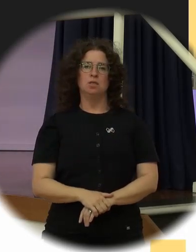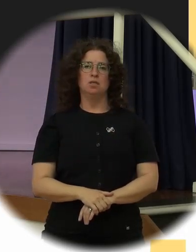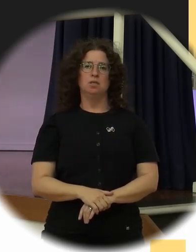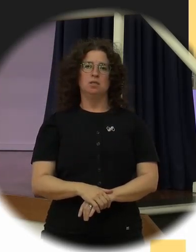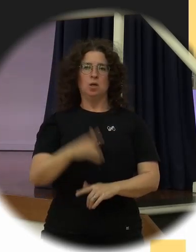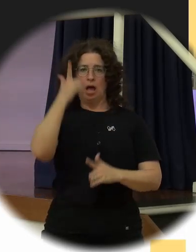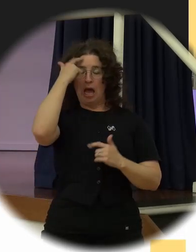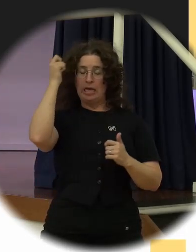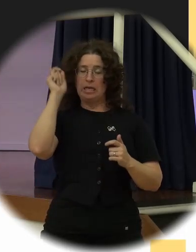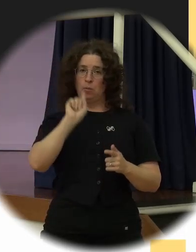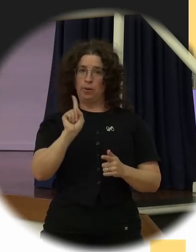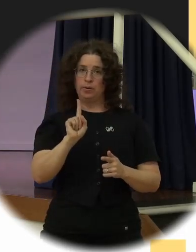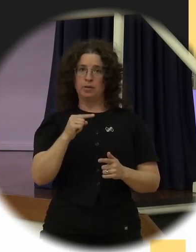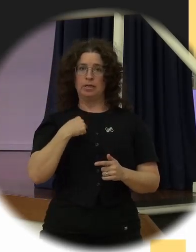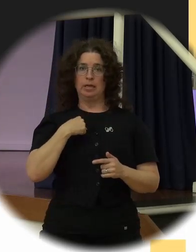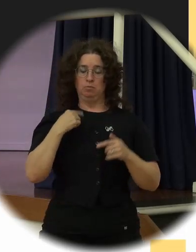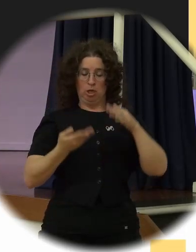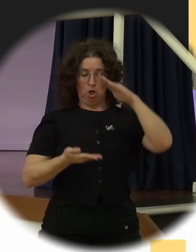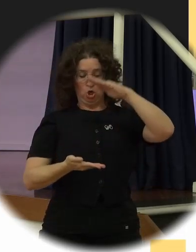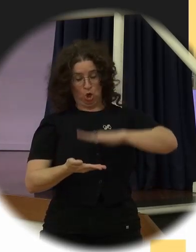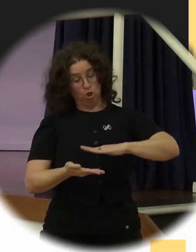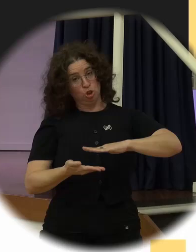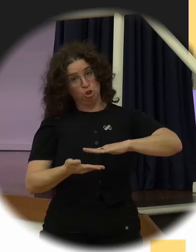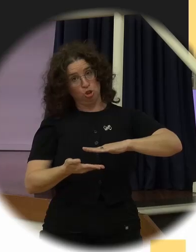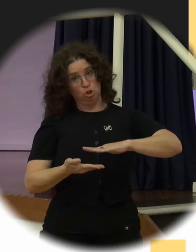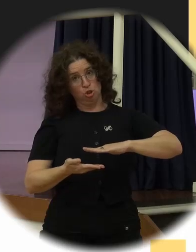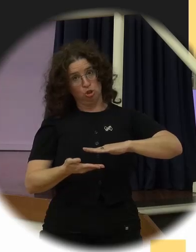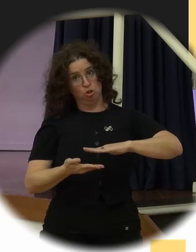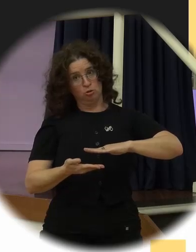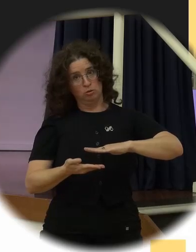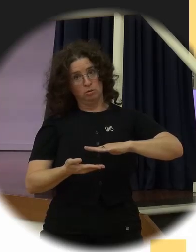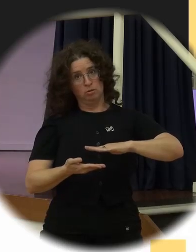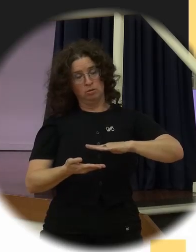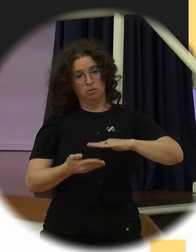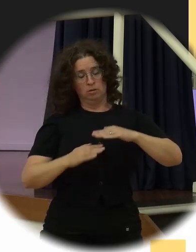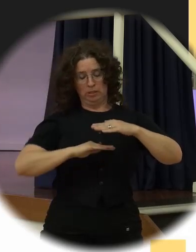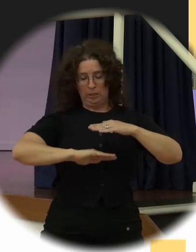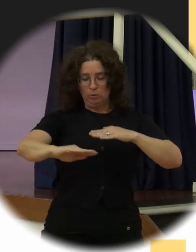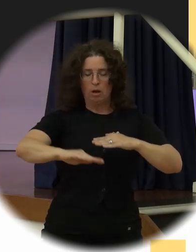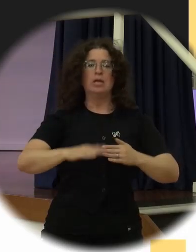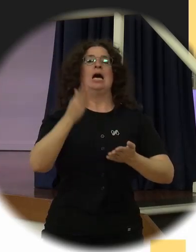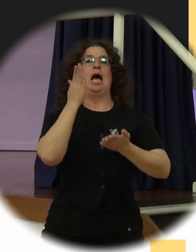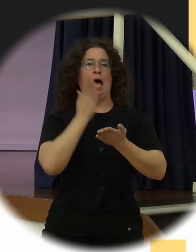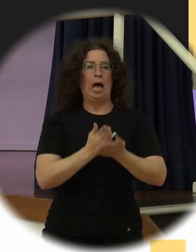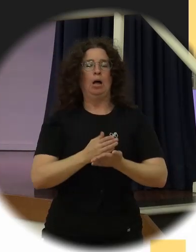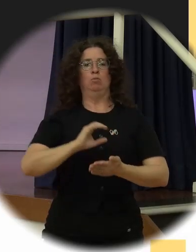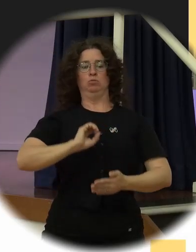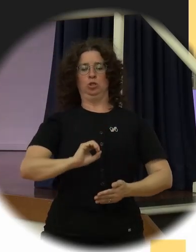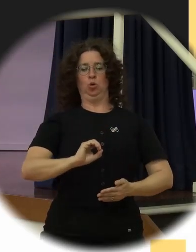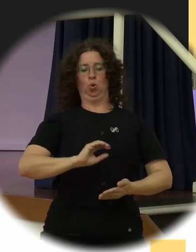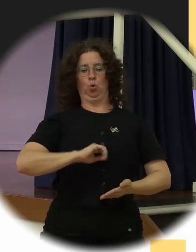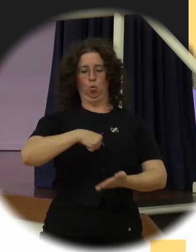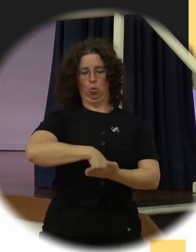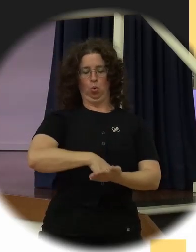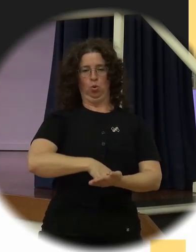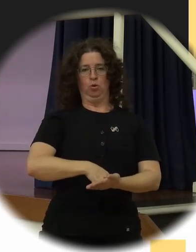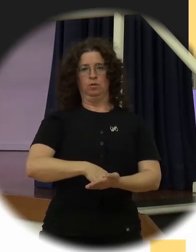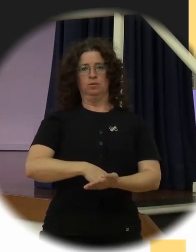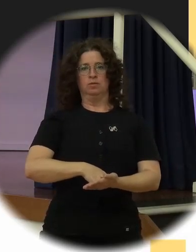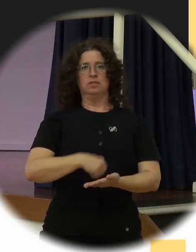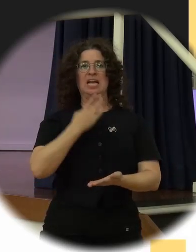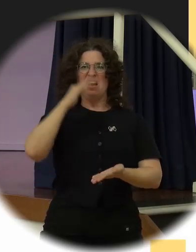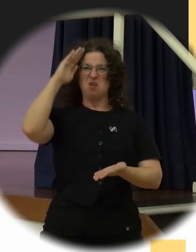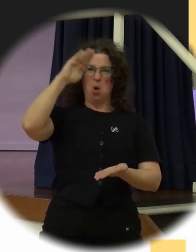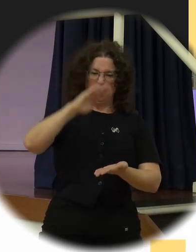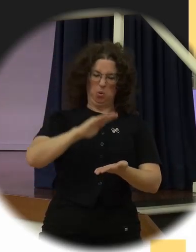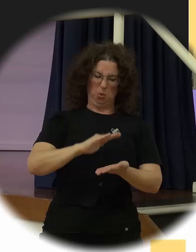idea is, if I'm really close to the ground, and let's just say this is ground, absolute zero in the game. And it just takes a look and says, hey, if you're really